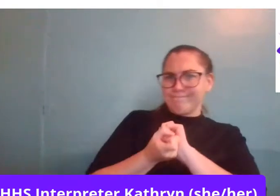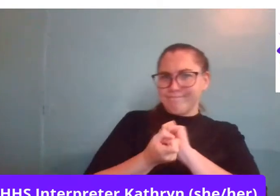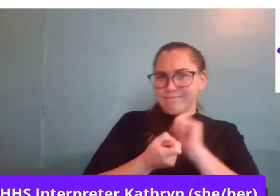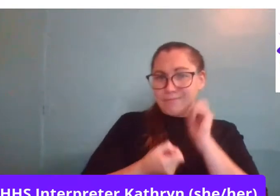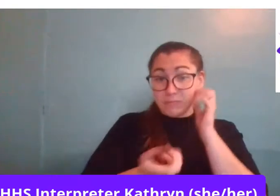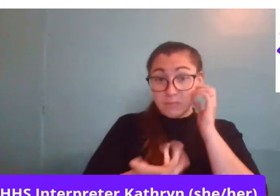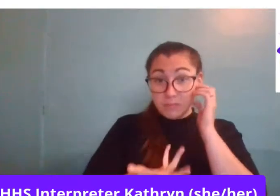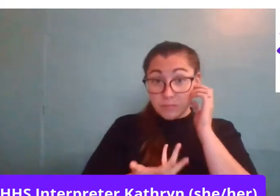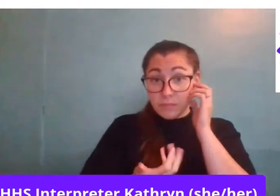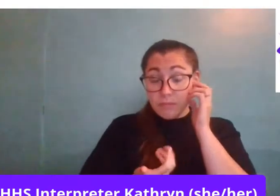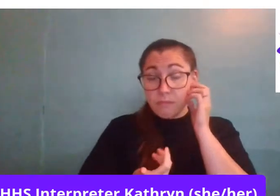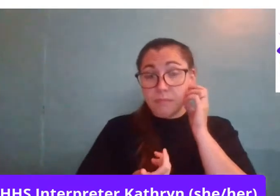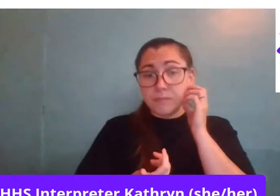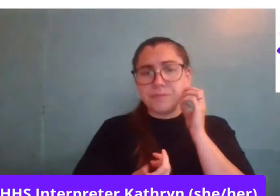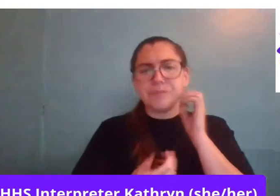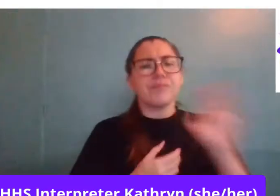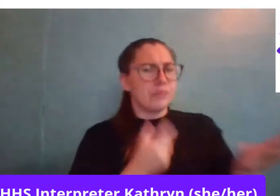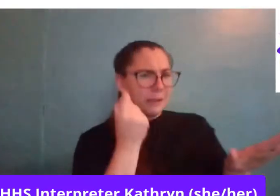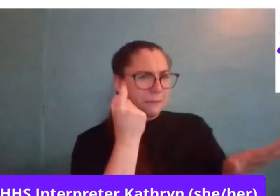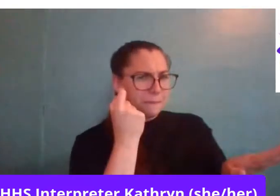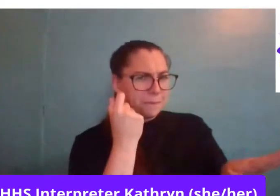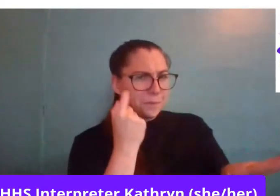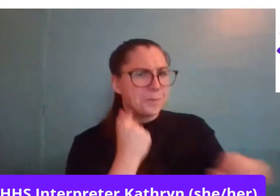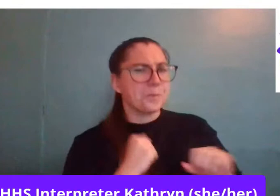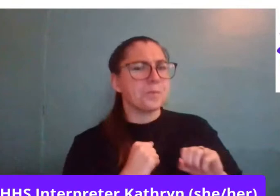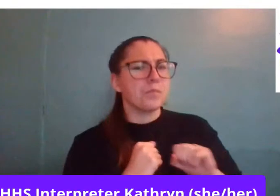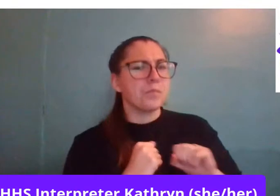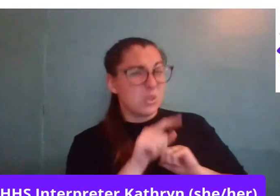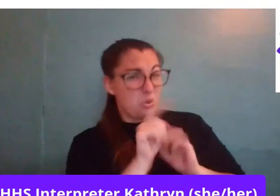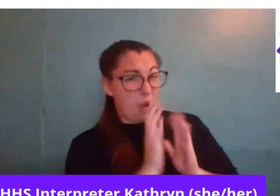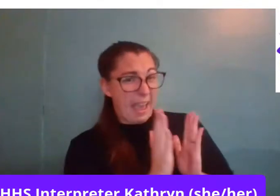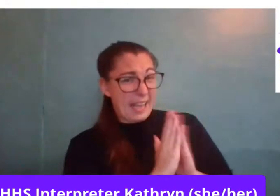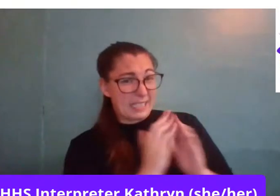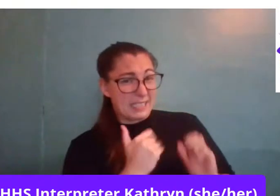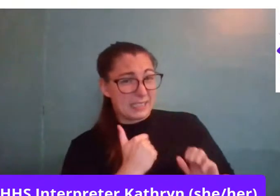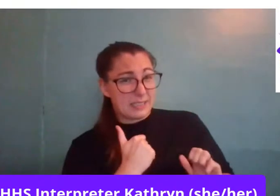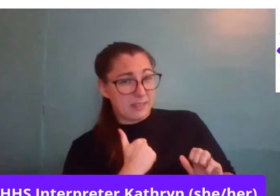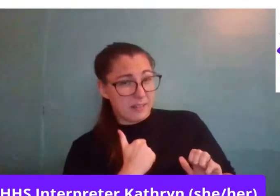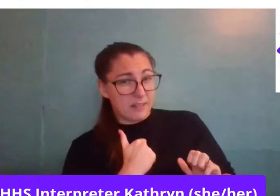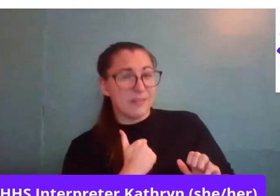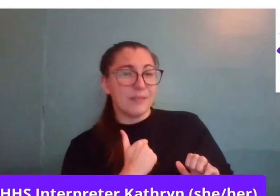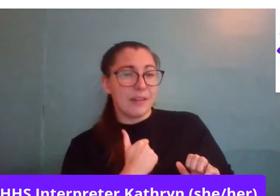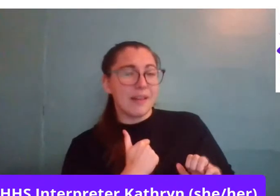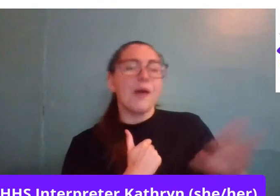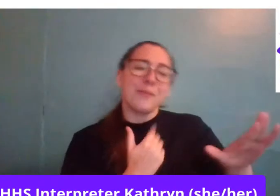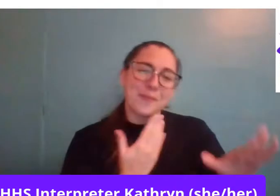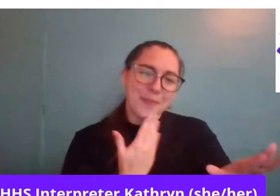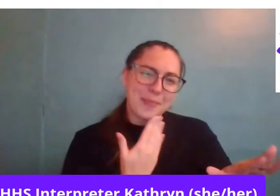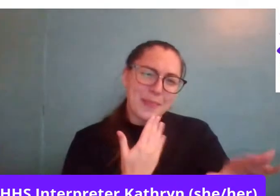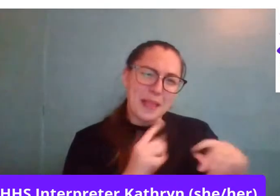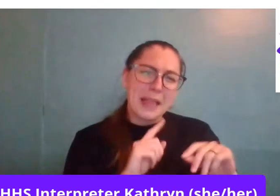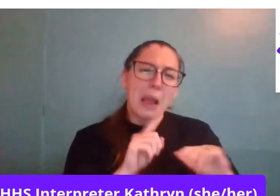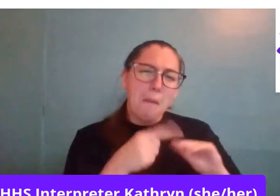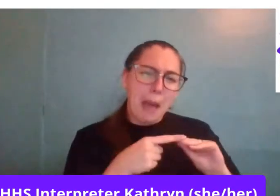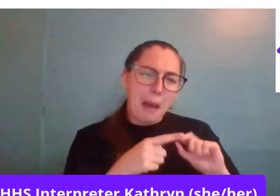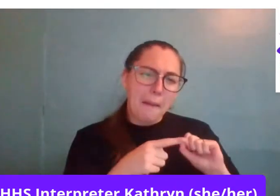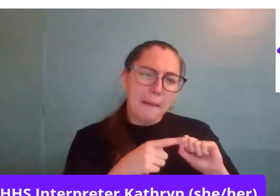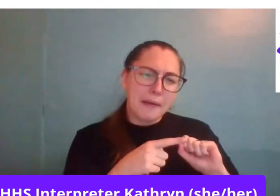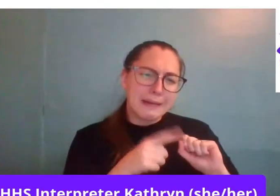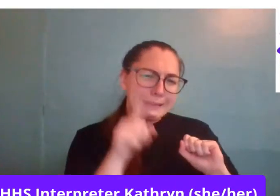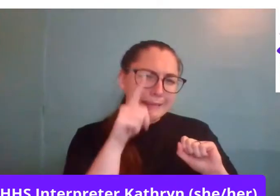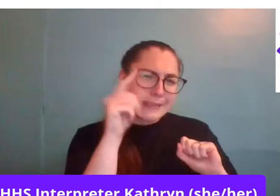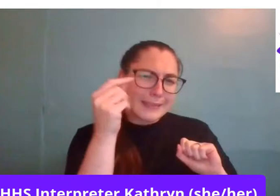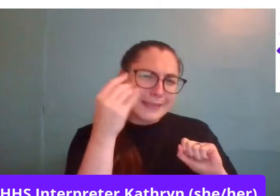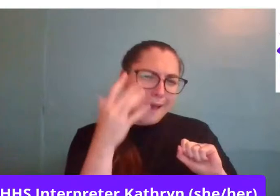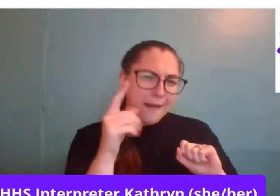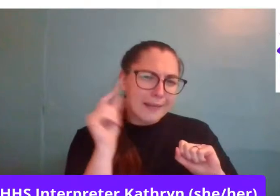So if you let me understand the question. So basically what you're asking is, are you talking about for the sunglasses business, or are you just talking about me? No. Everybody